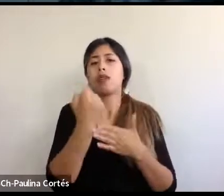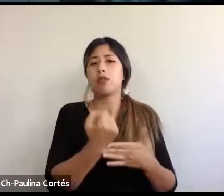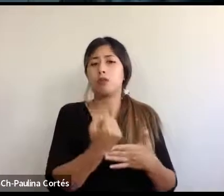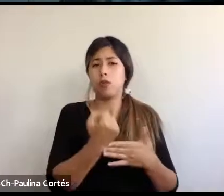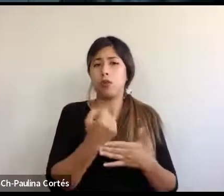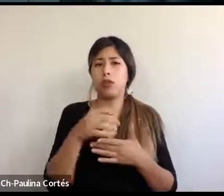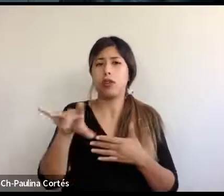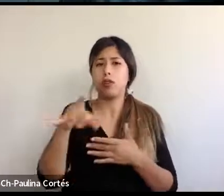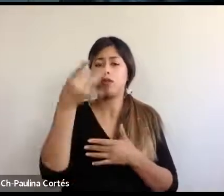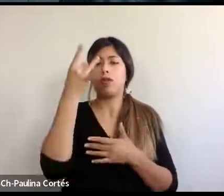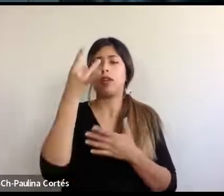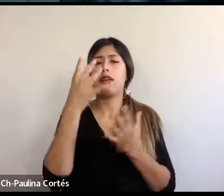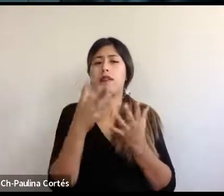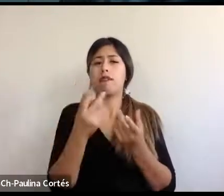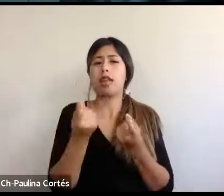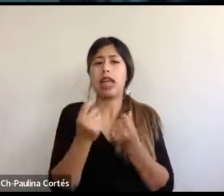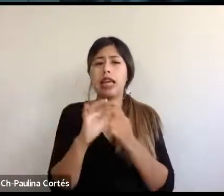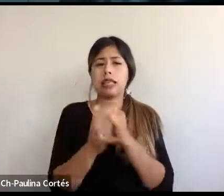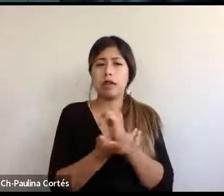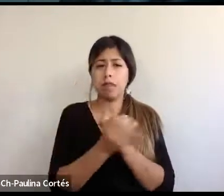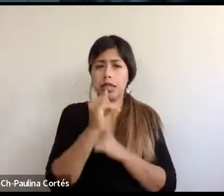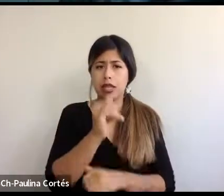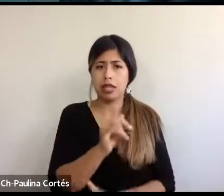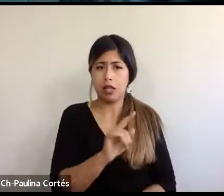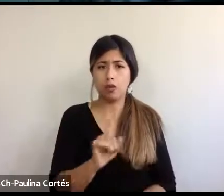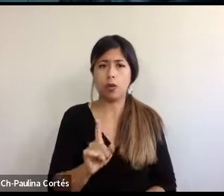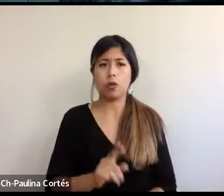encontrar el financiamiento, ¿no?